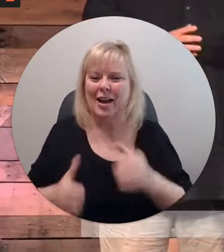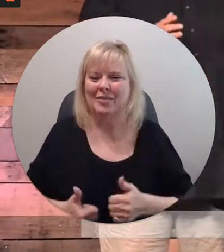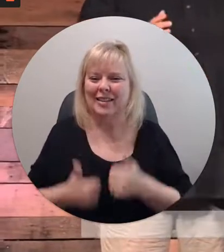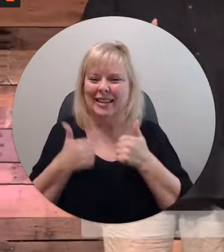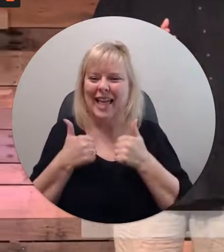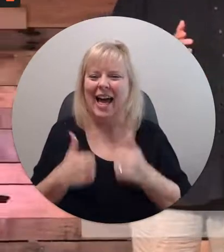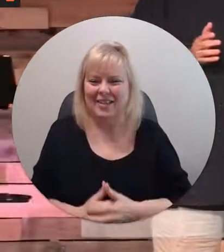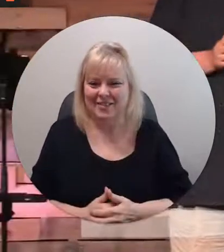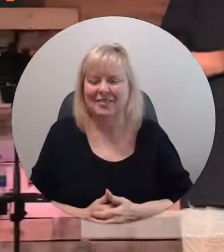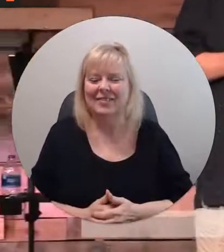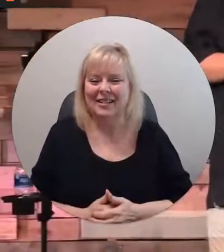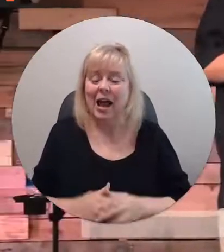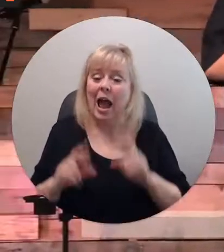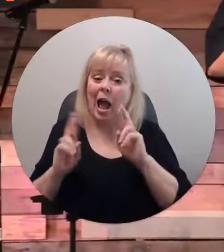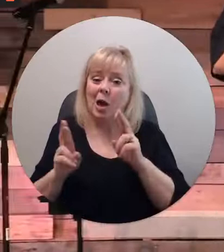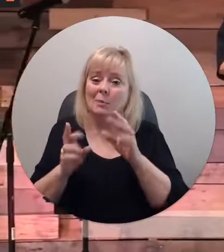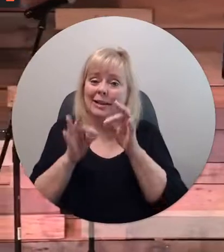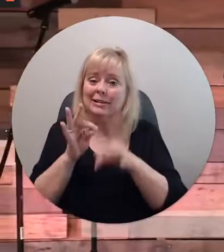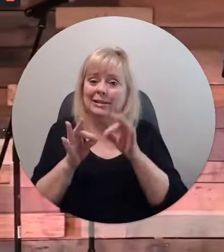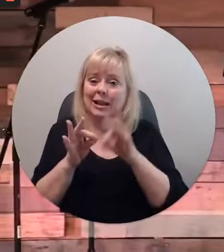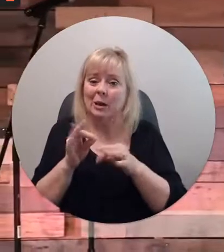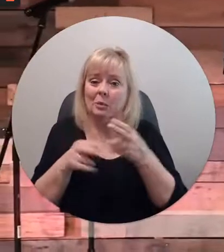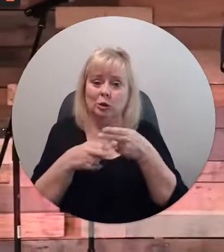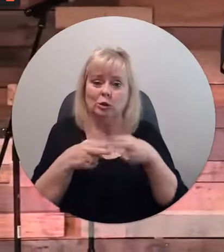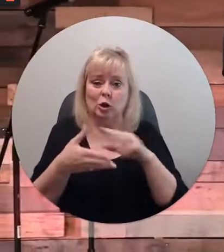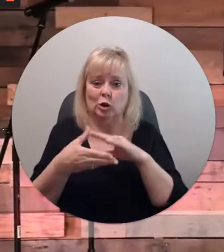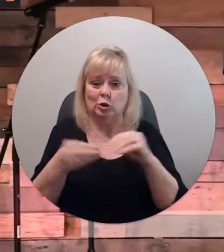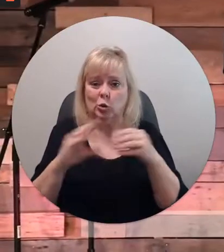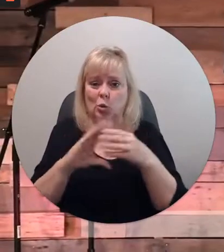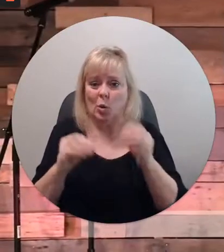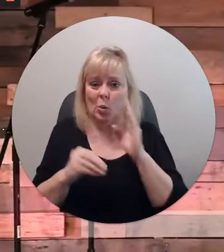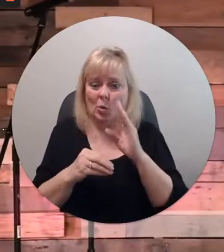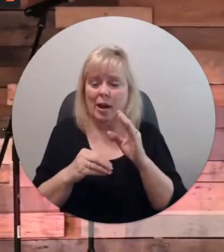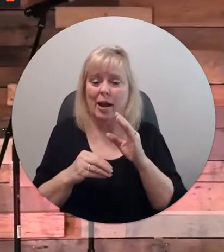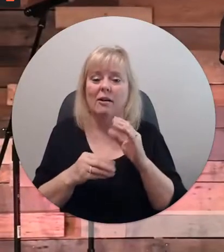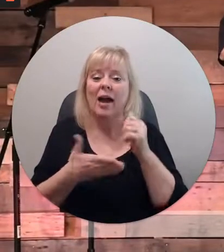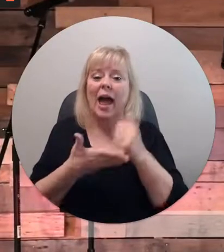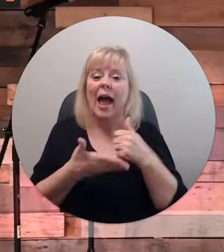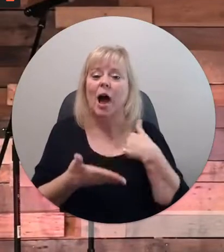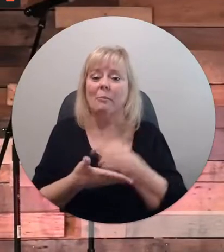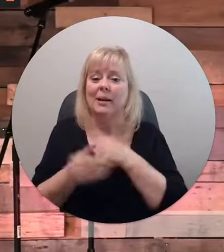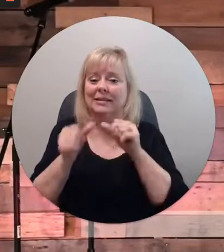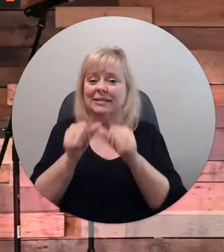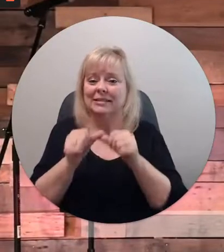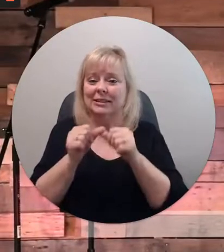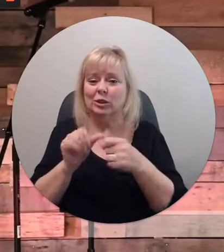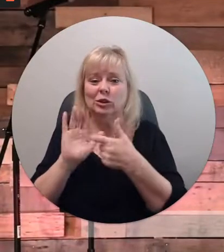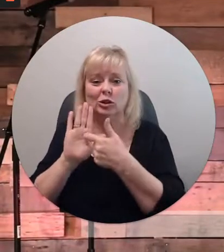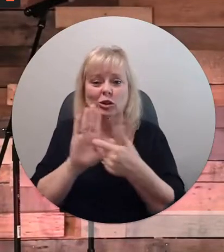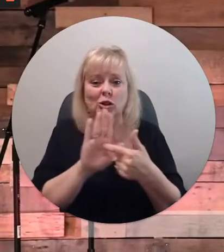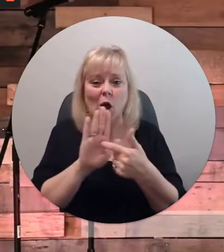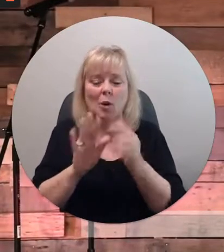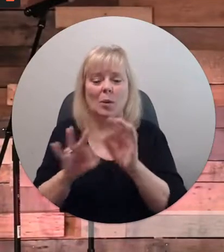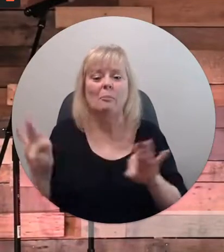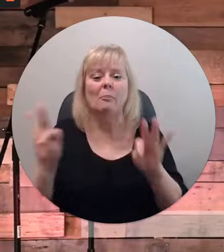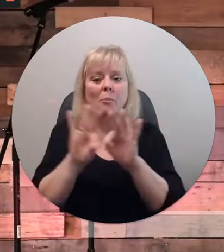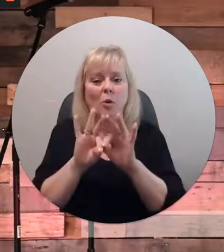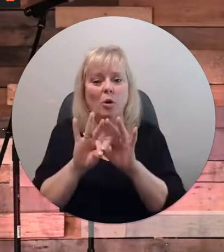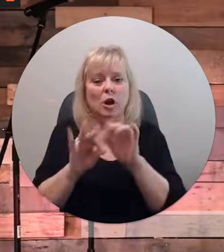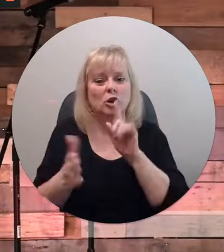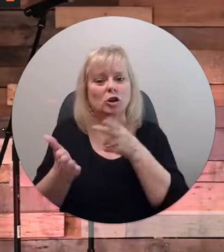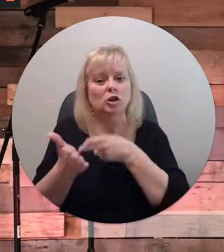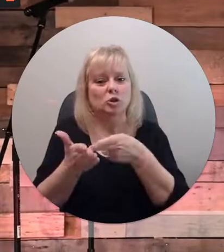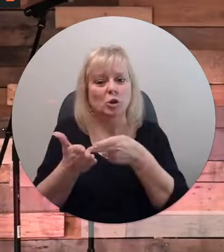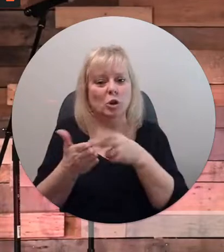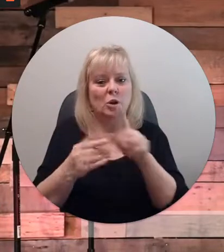simple parable will be something that can help us to continue to illustrate some important truths about what it means to let God